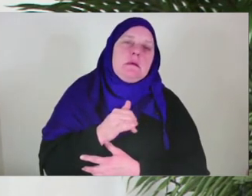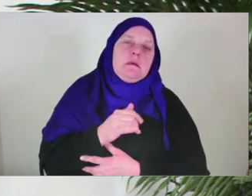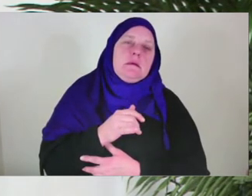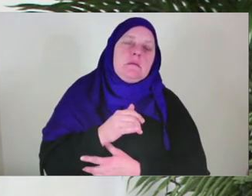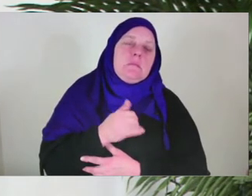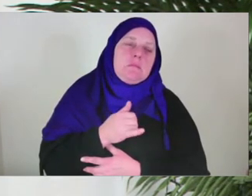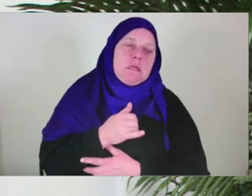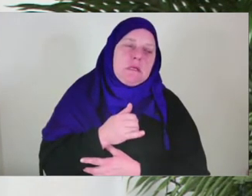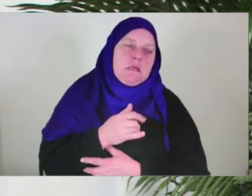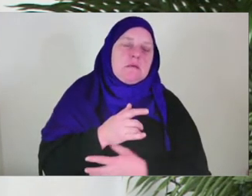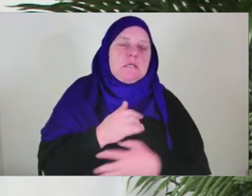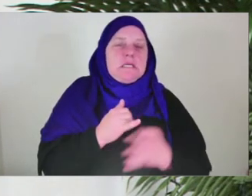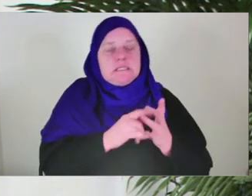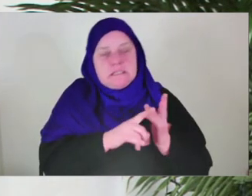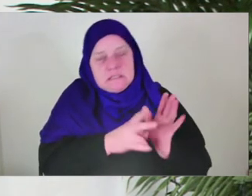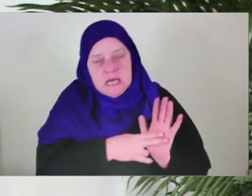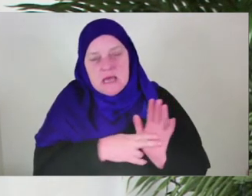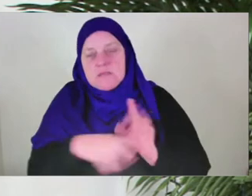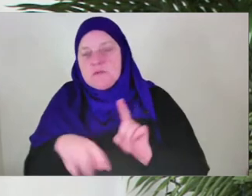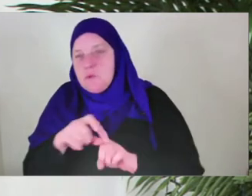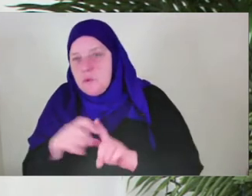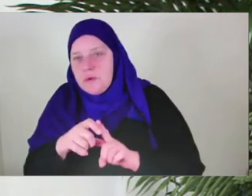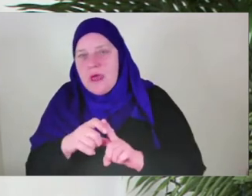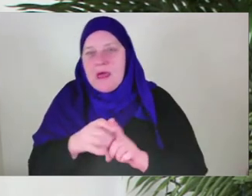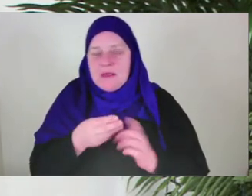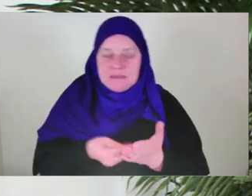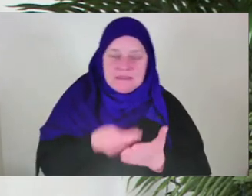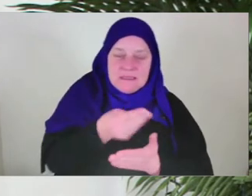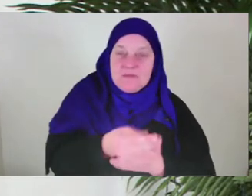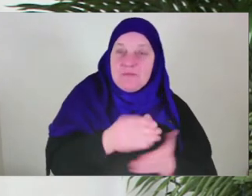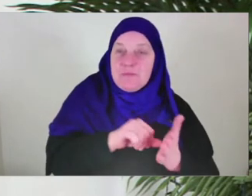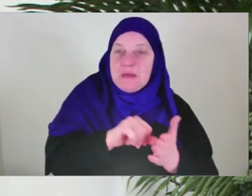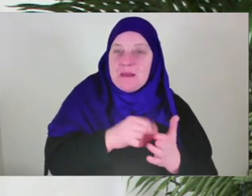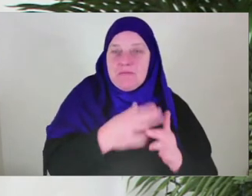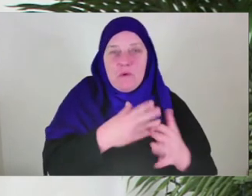them something for their birthday, they save that money.